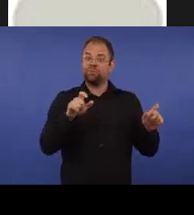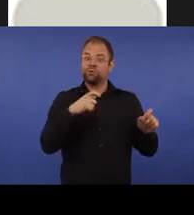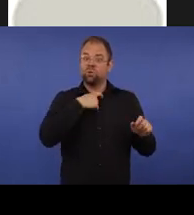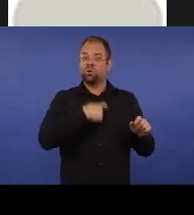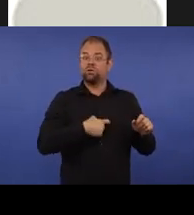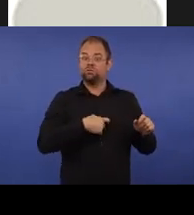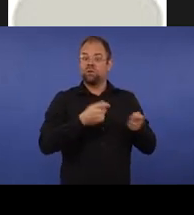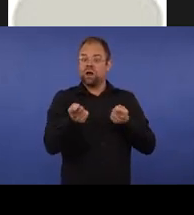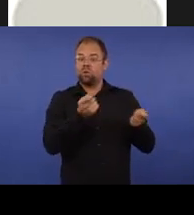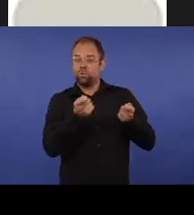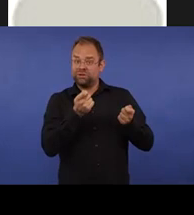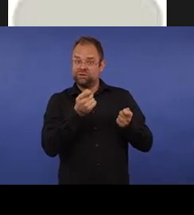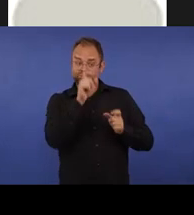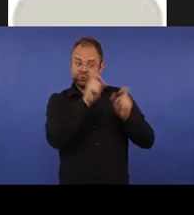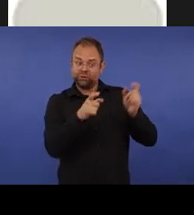institutions.